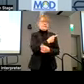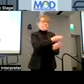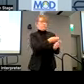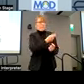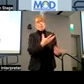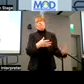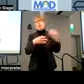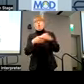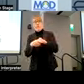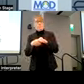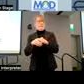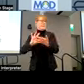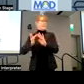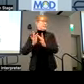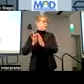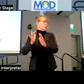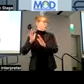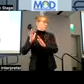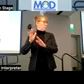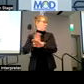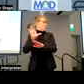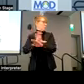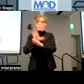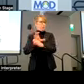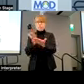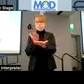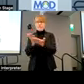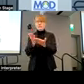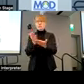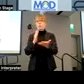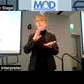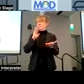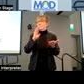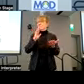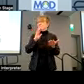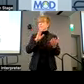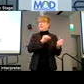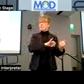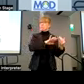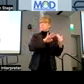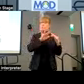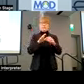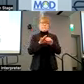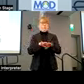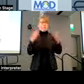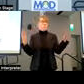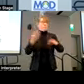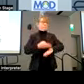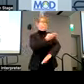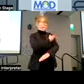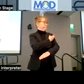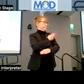our digital tools. And we've increased by thousands the number of patients that are now able to access and use Patient Gateway, our portal.